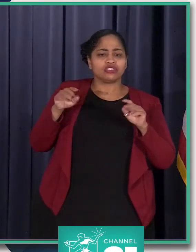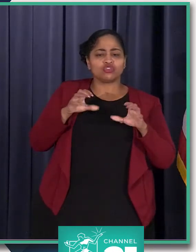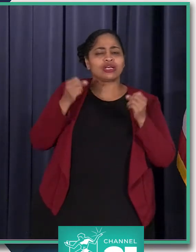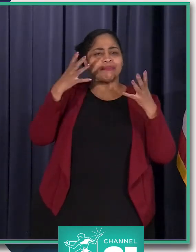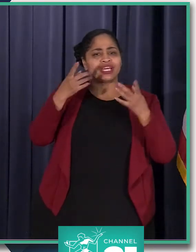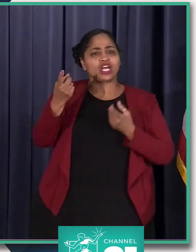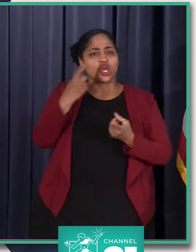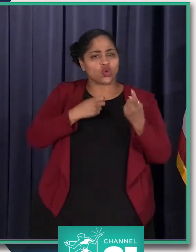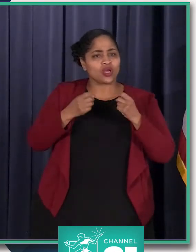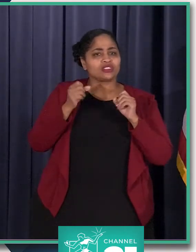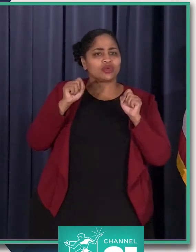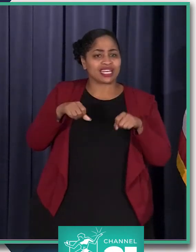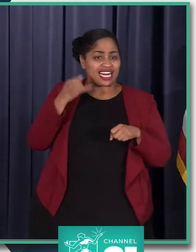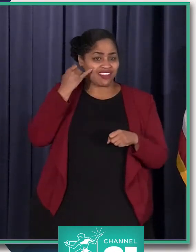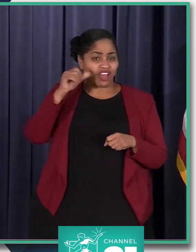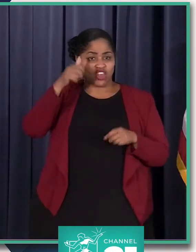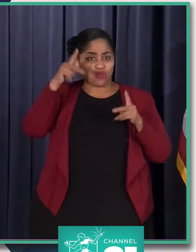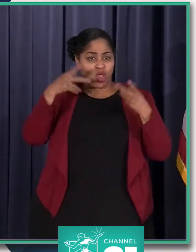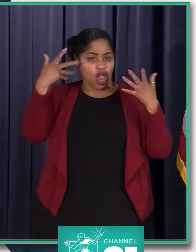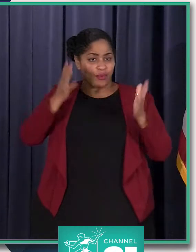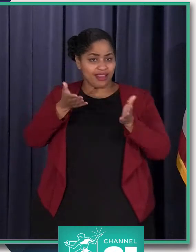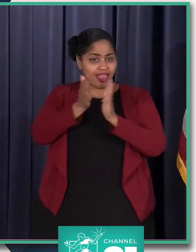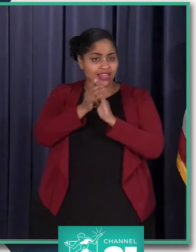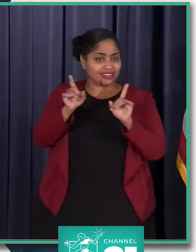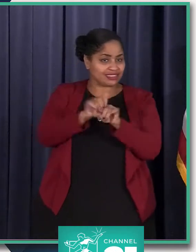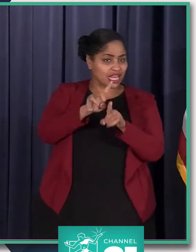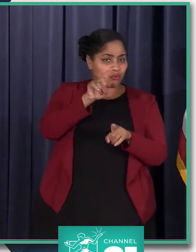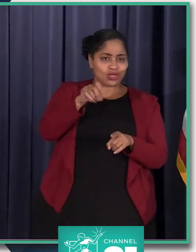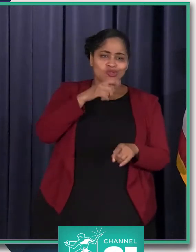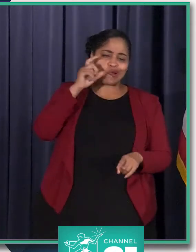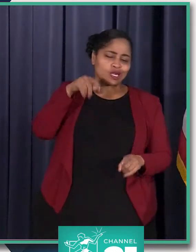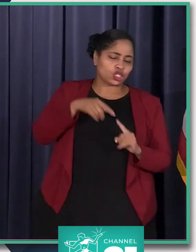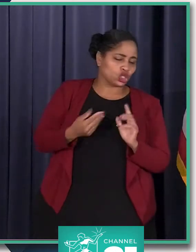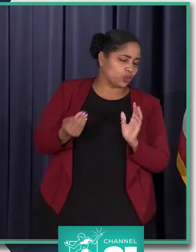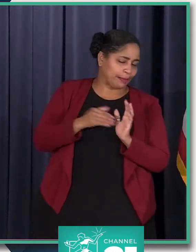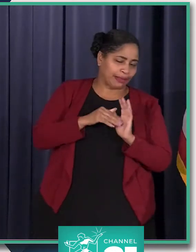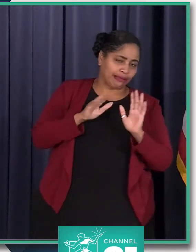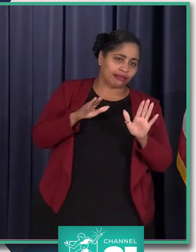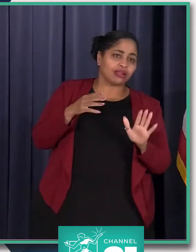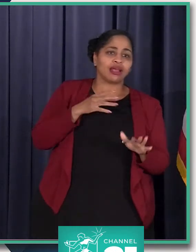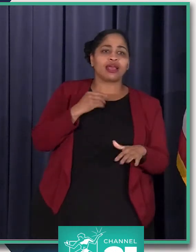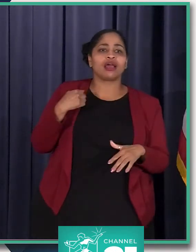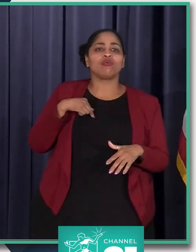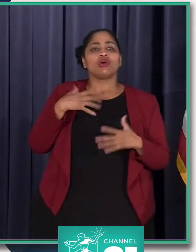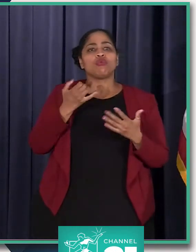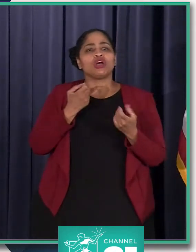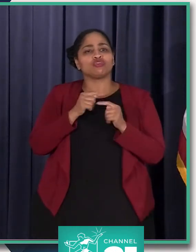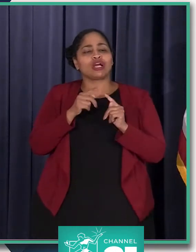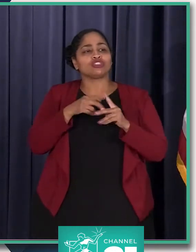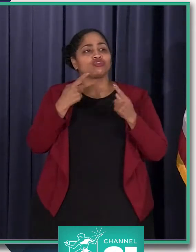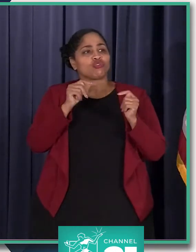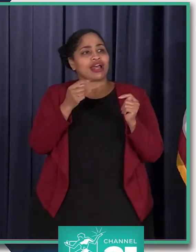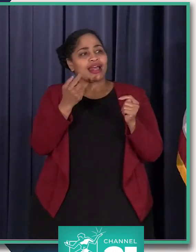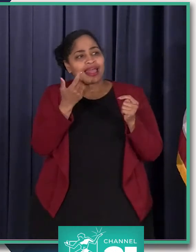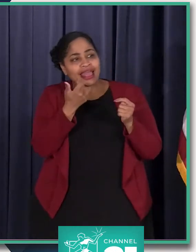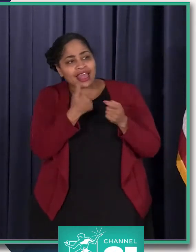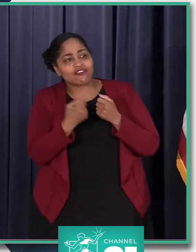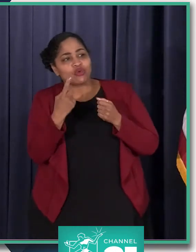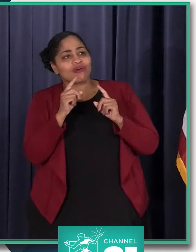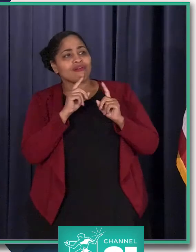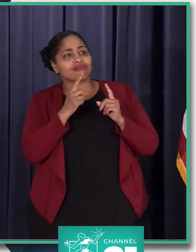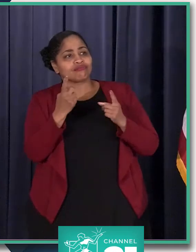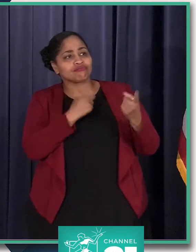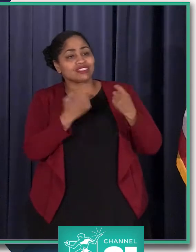else has already asked your question, there's no reason to repeat it. And we do want to try to reach everybody. If you just want to